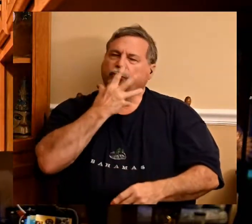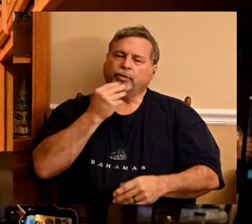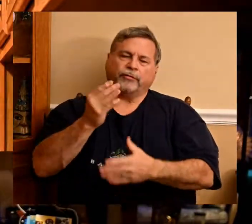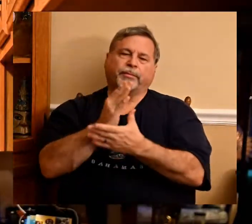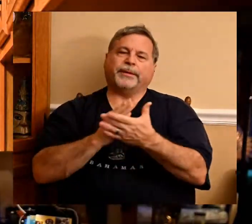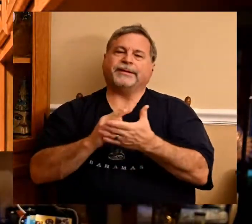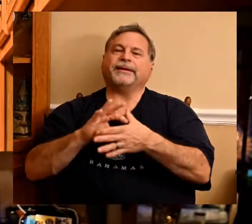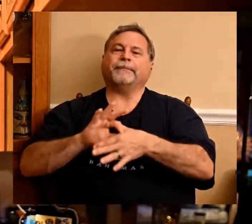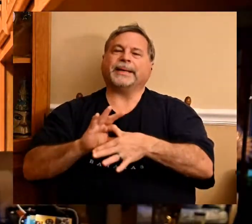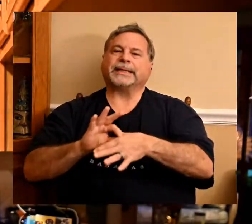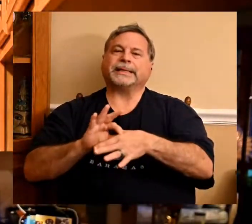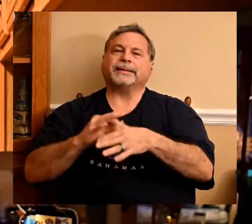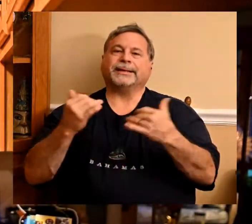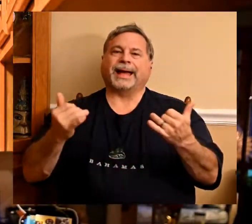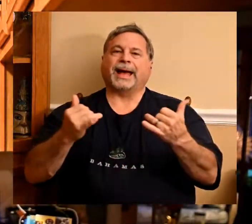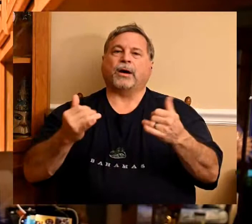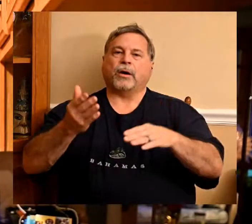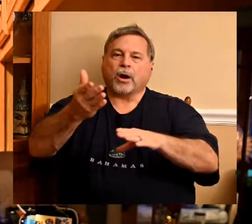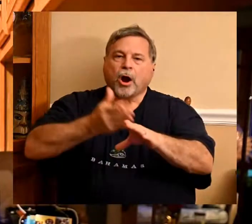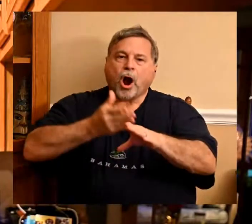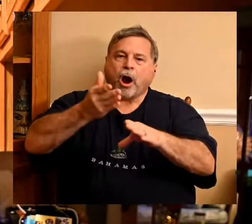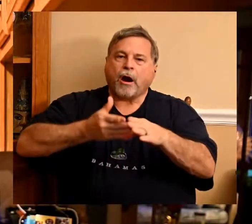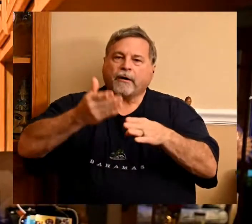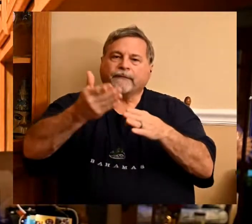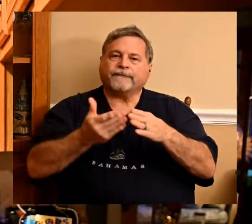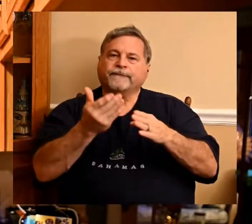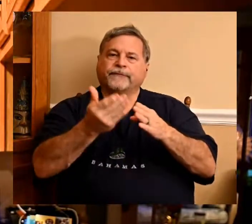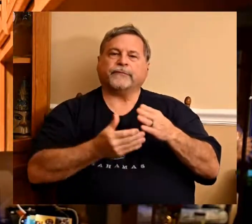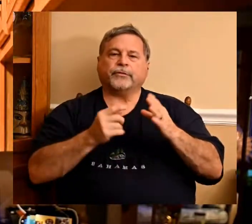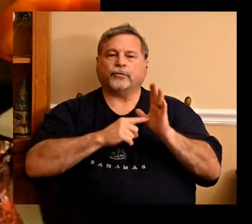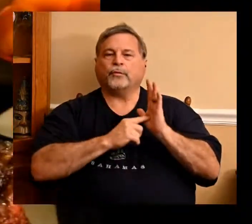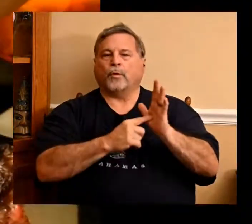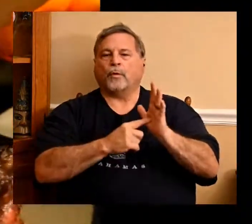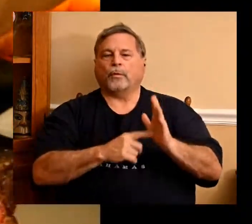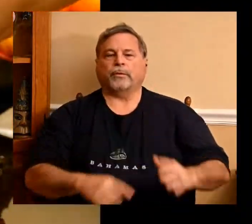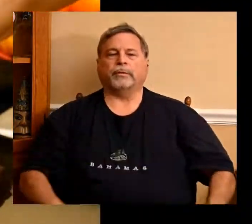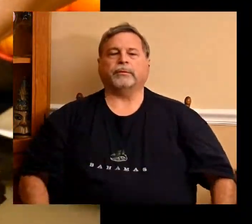meat. We're going to now carve this and show you what it looks like.